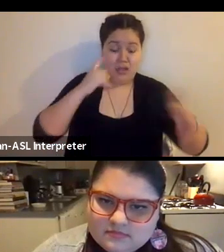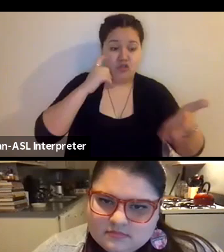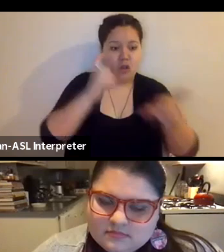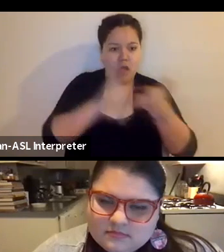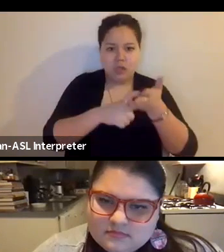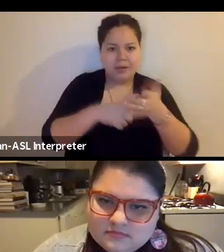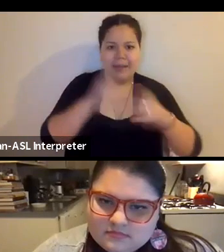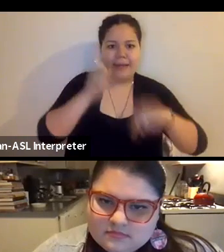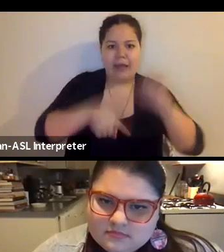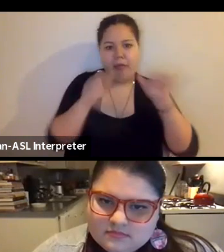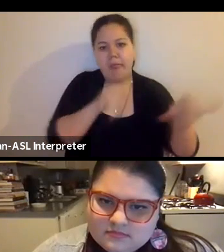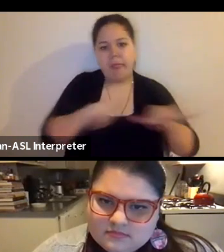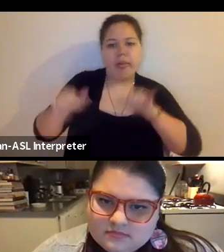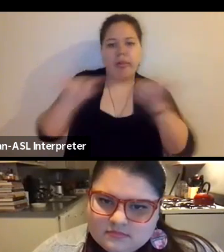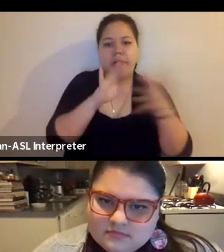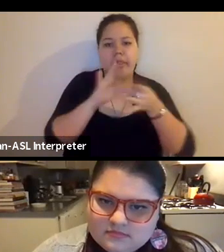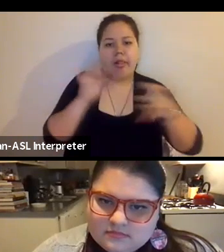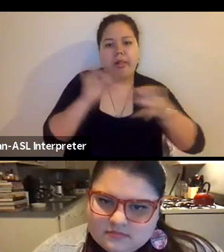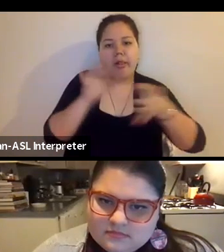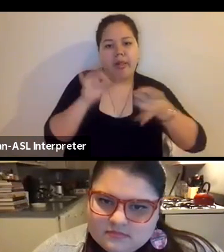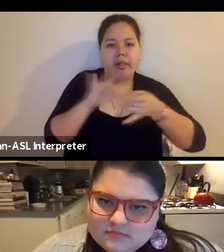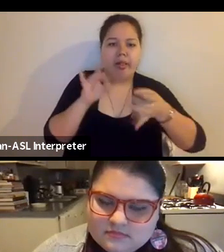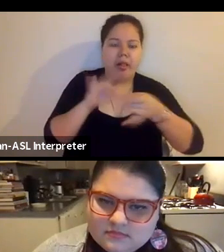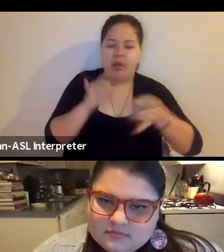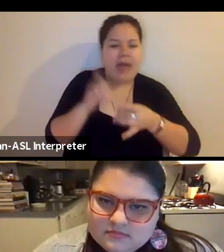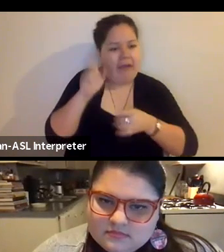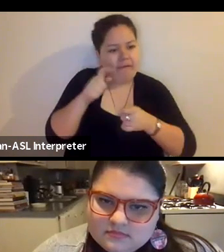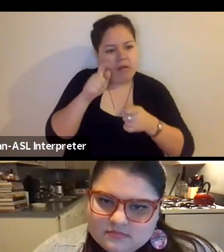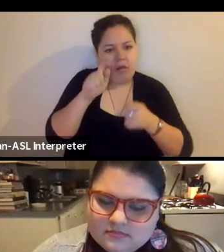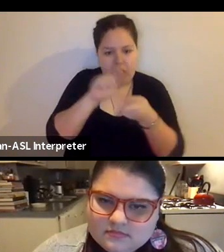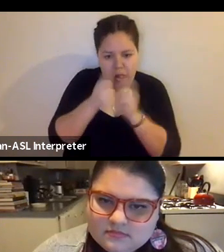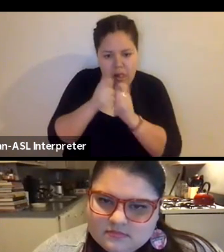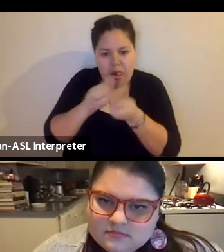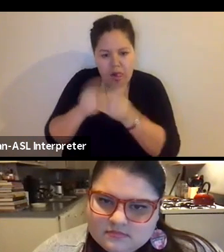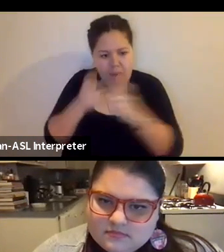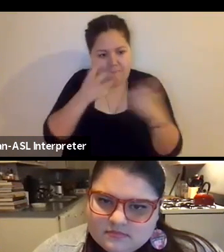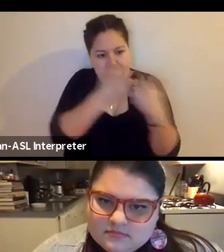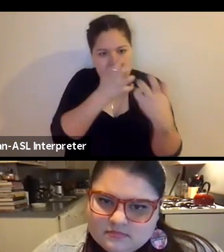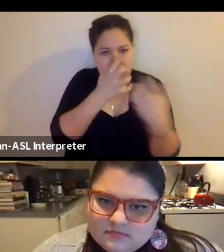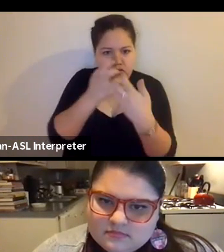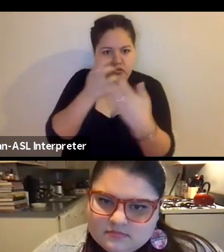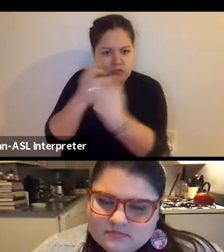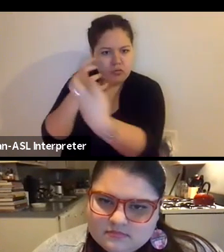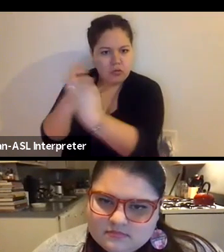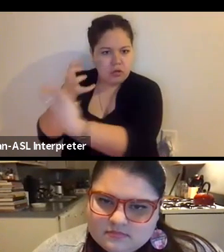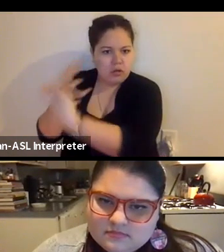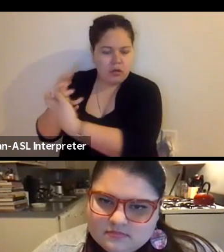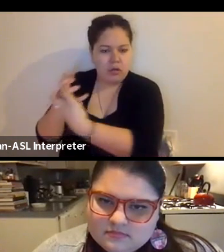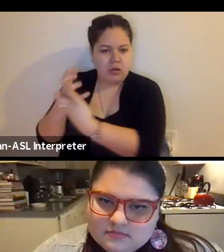for the situation. And so in our part, we had three Indigenous women